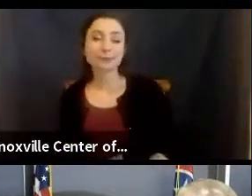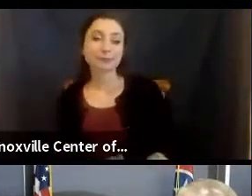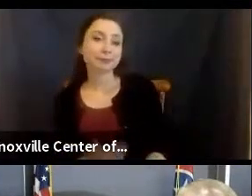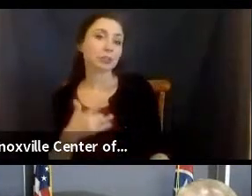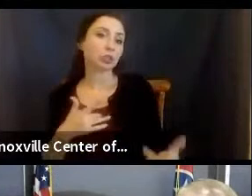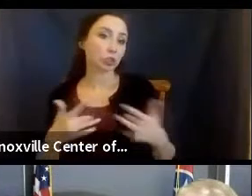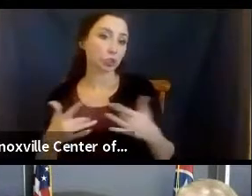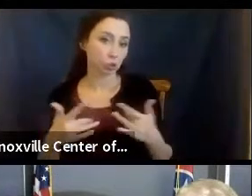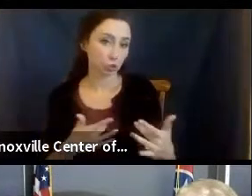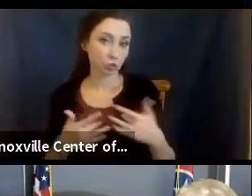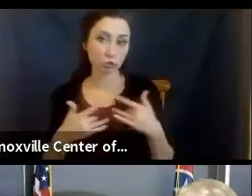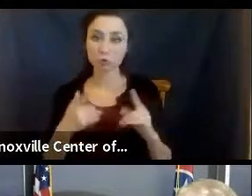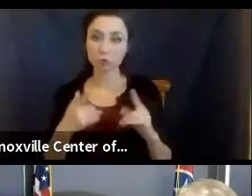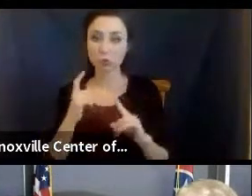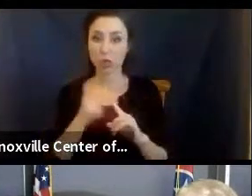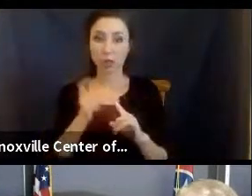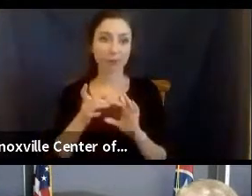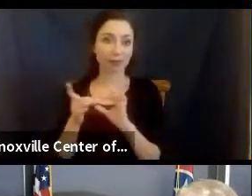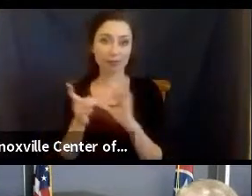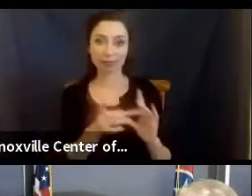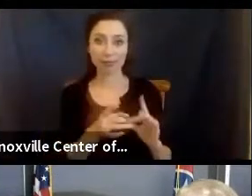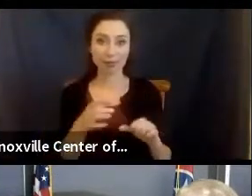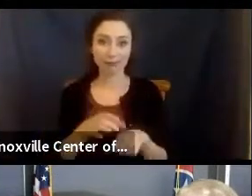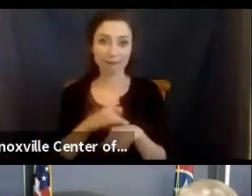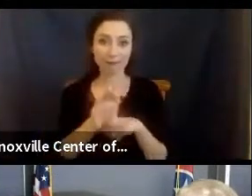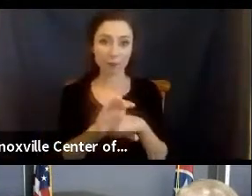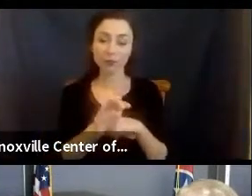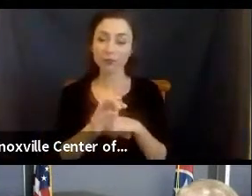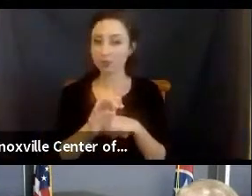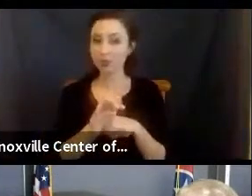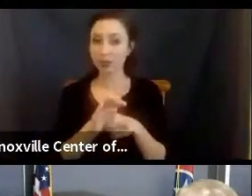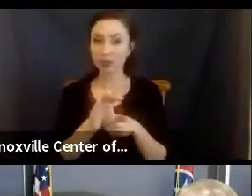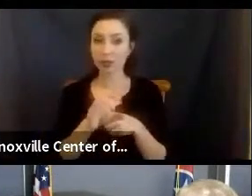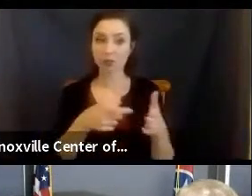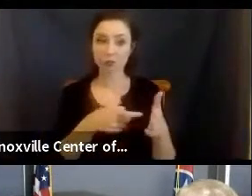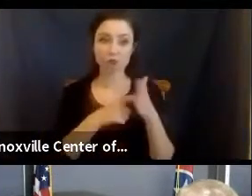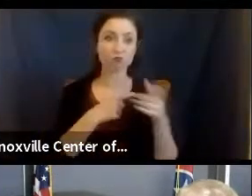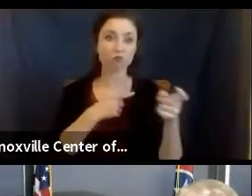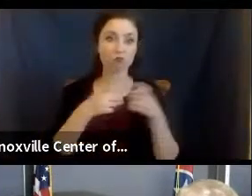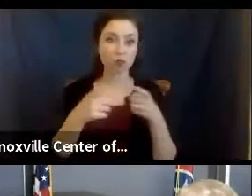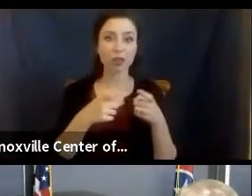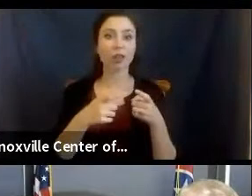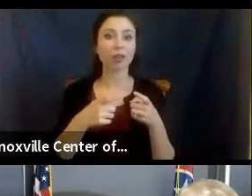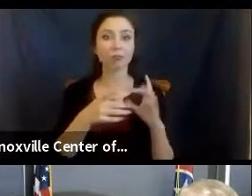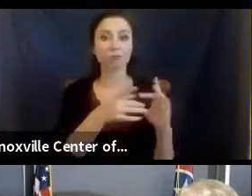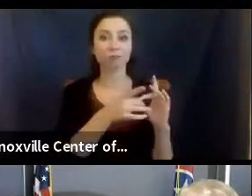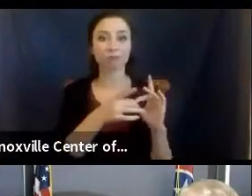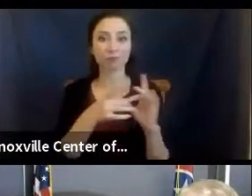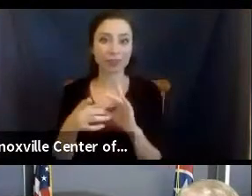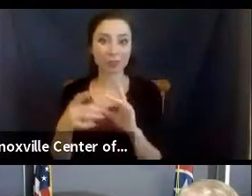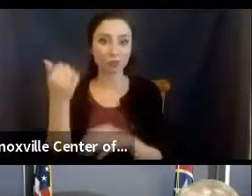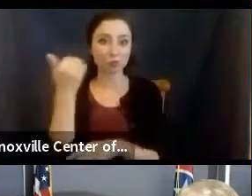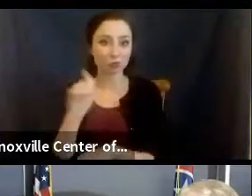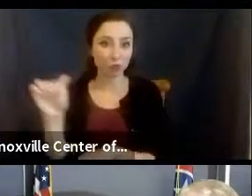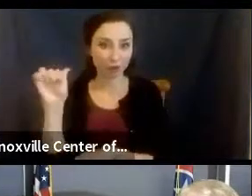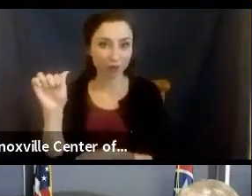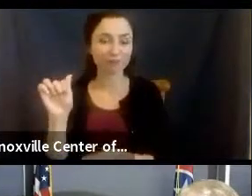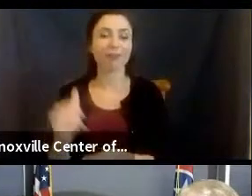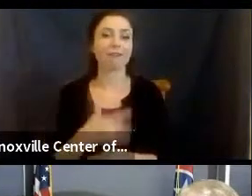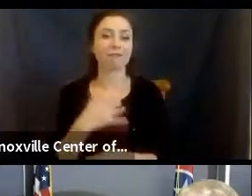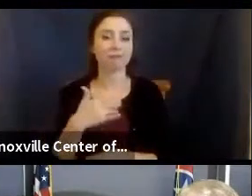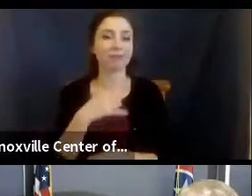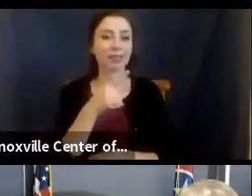concerned to automatically link enforcing these regulations with riots, which I felt like that's kind of what you